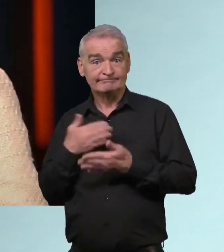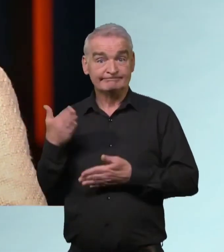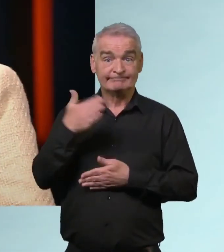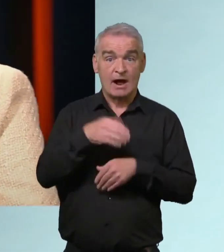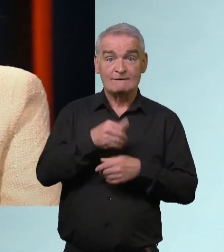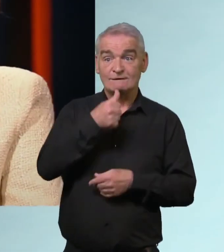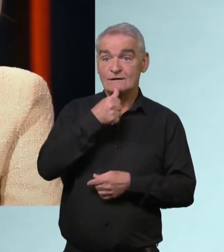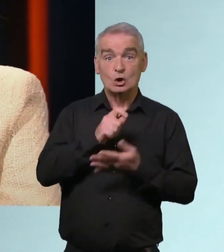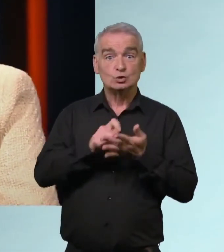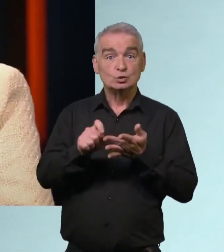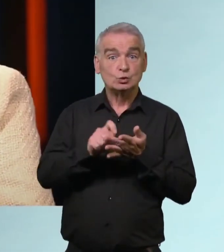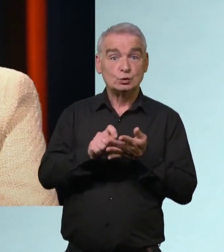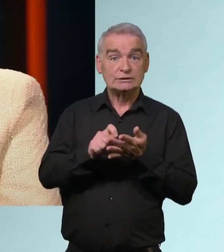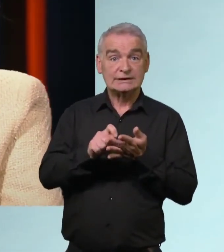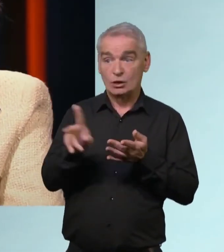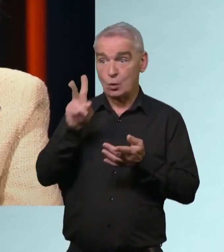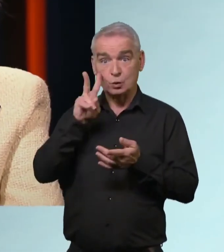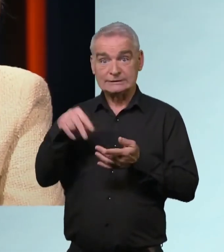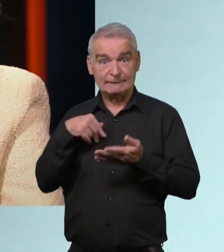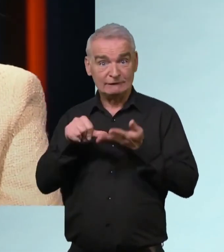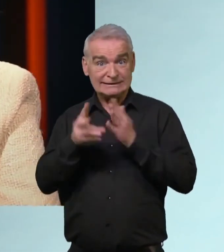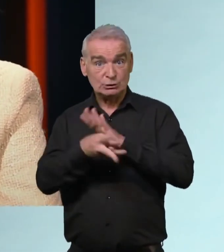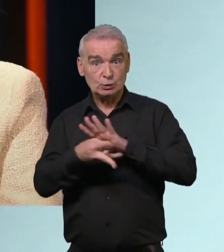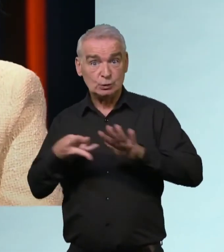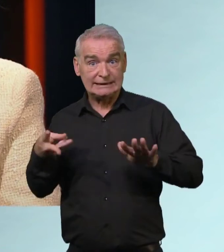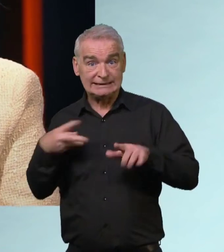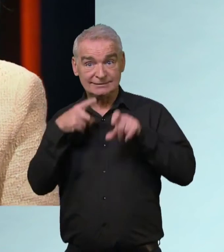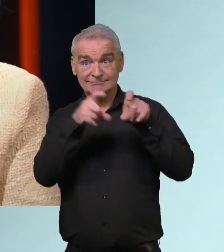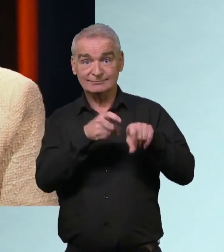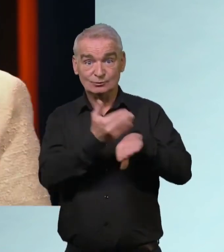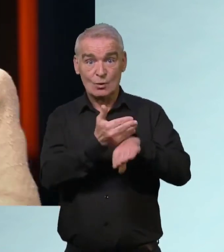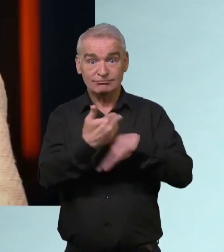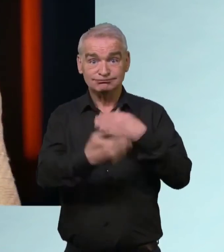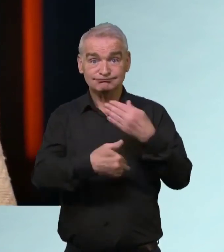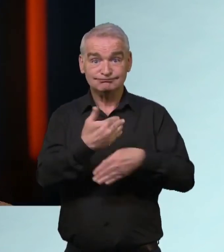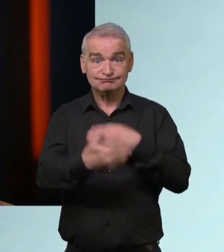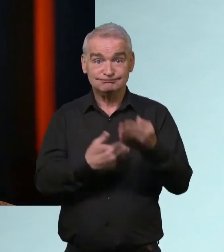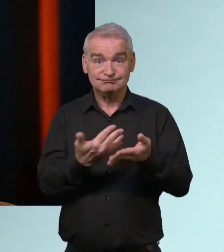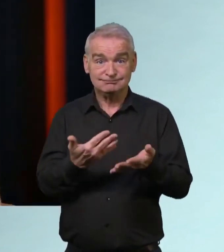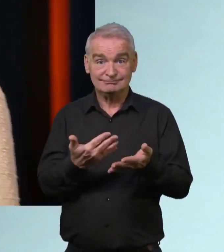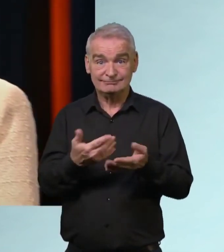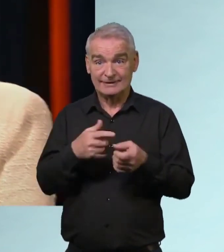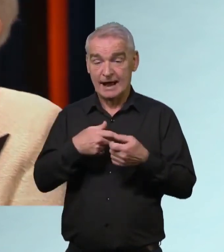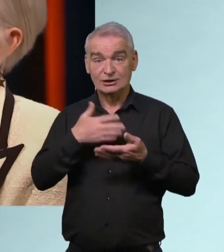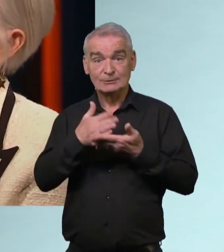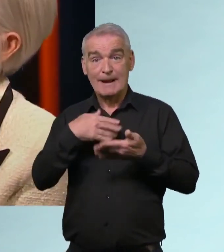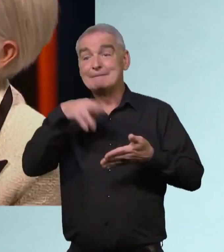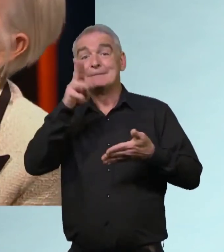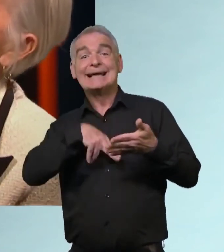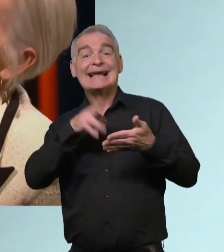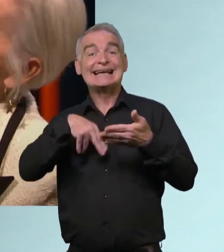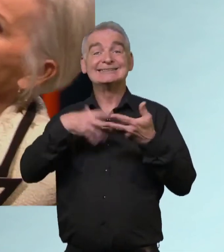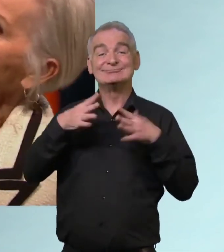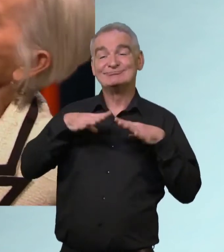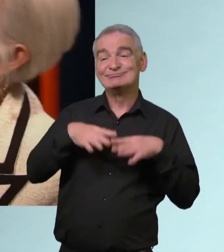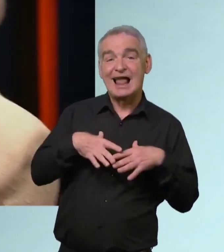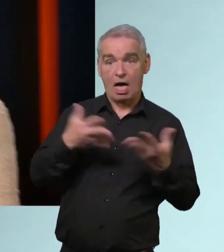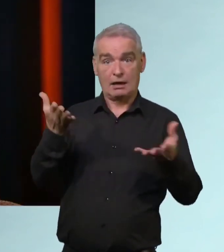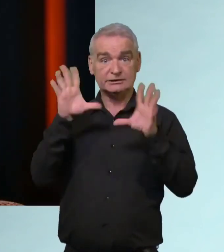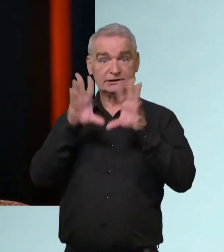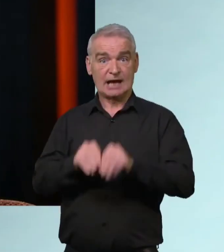for about 6 weeks. So by the time I went back, you know, they're now, you know, sort of Picassos and that. And I'm still there with the, you know, the paintbrush